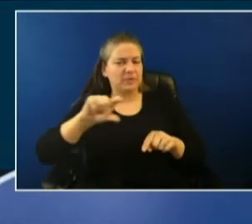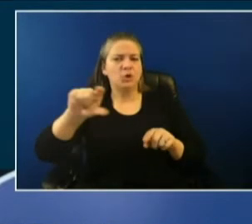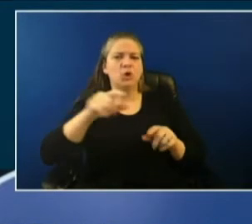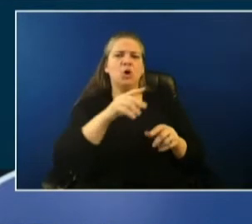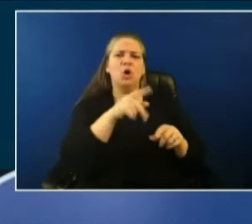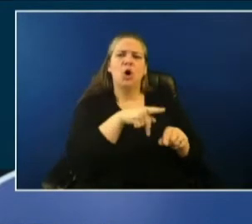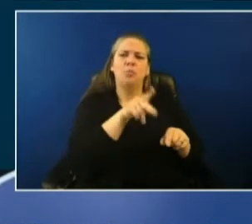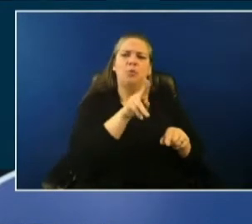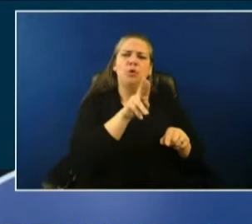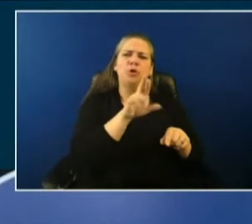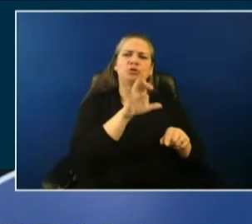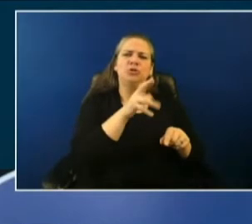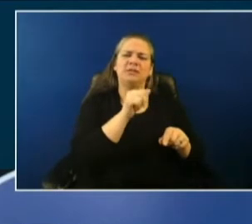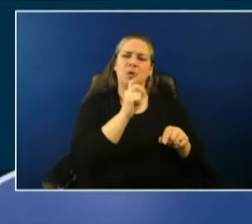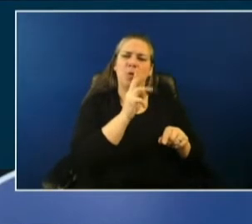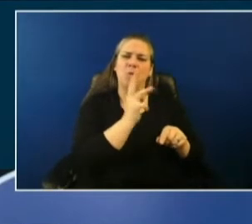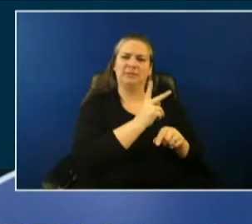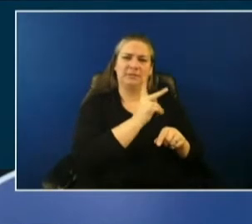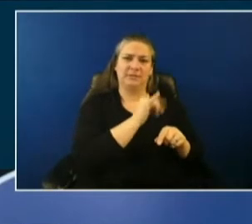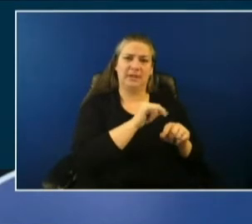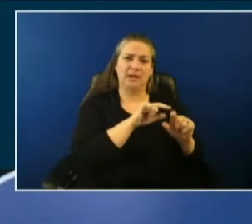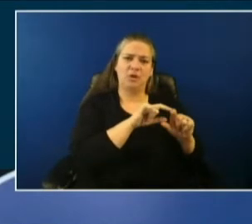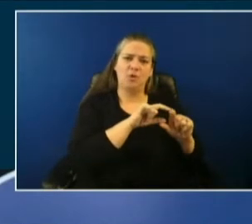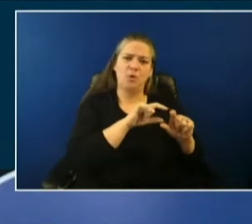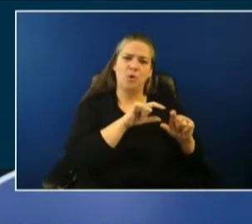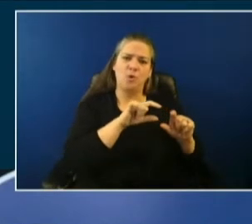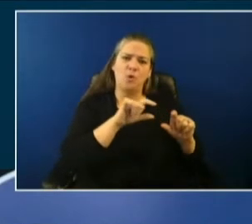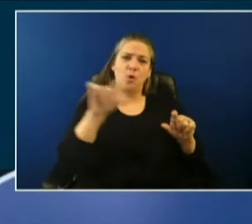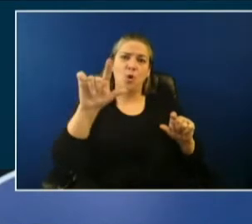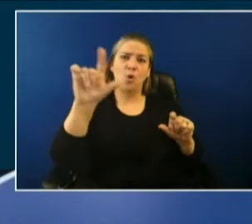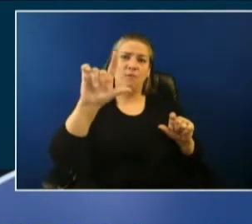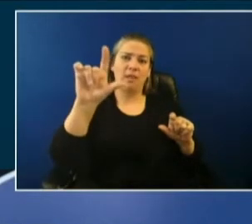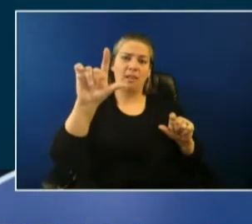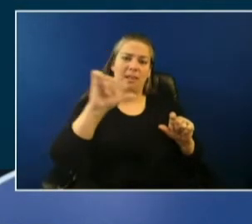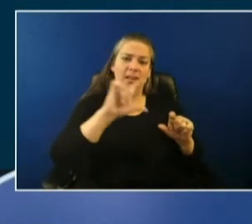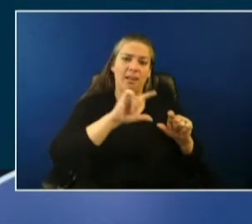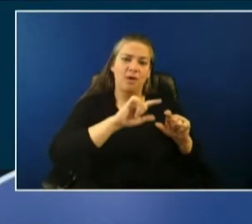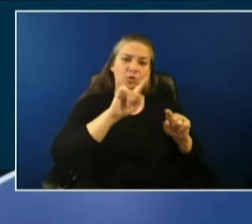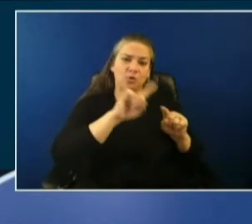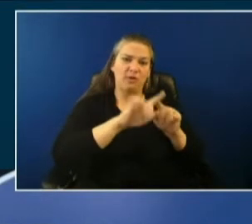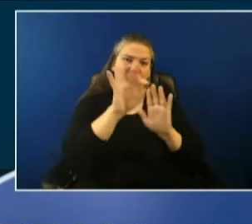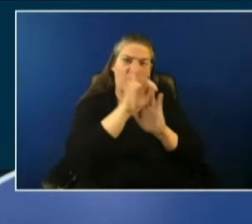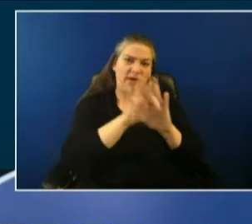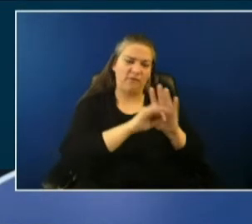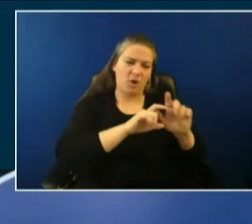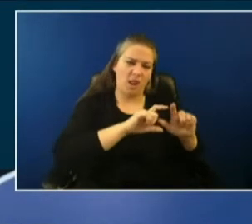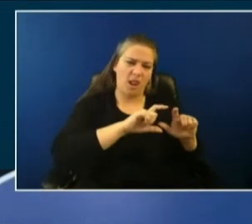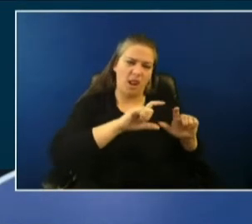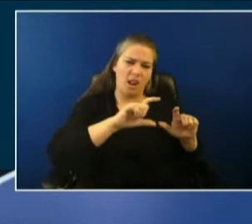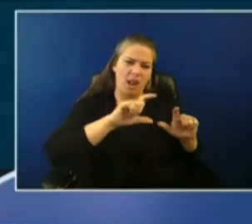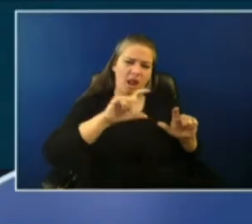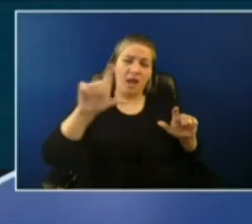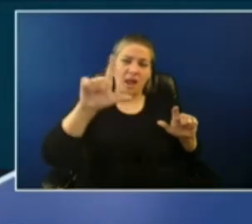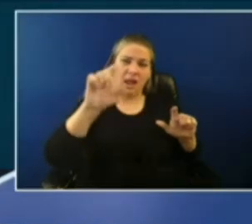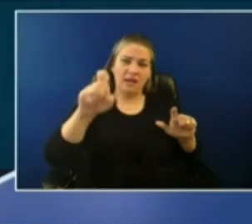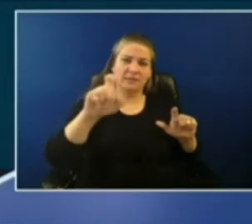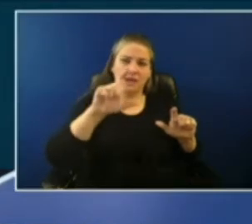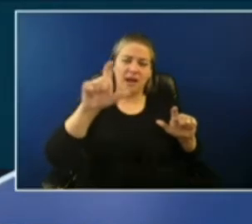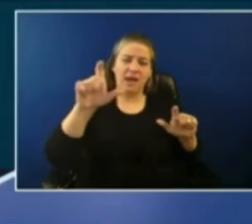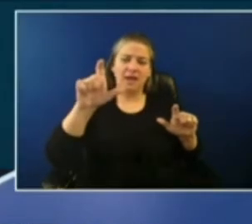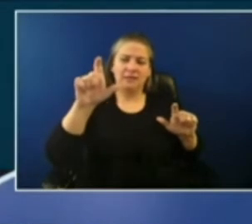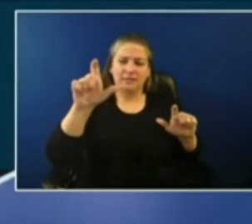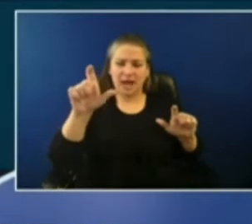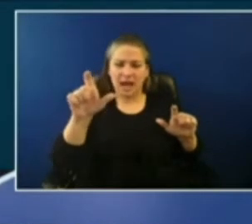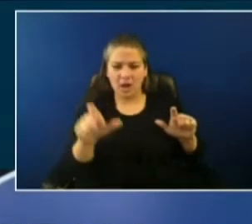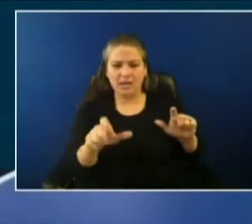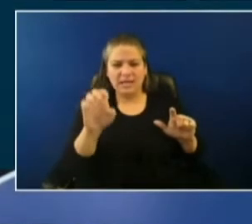western Kentucky up through Louisville to Frankfurt to Lexington, and then down to E-Town